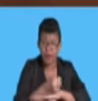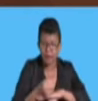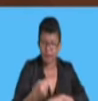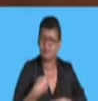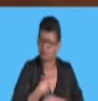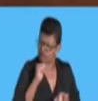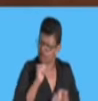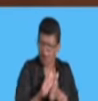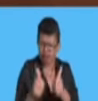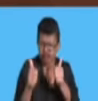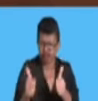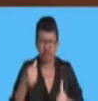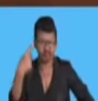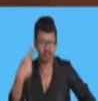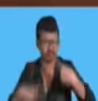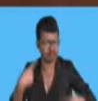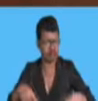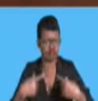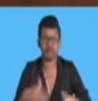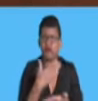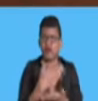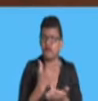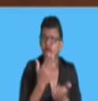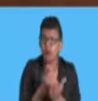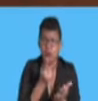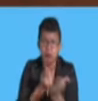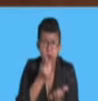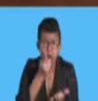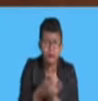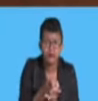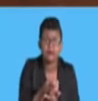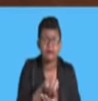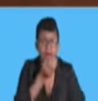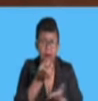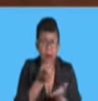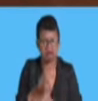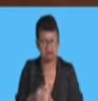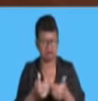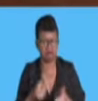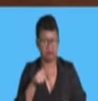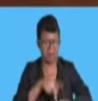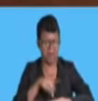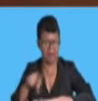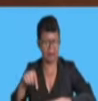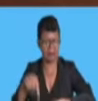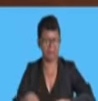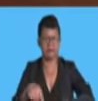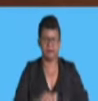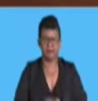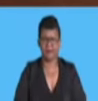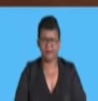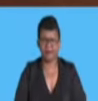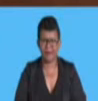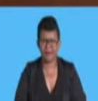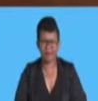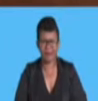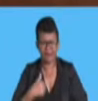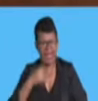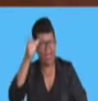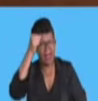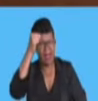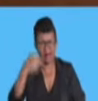truth in this august House. I strongly believe also, Madam Speaker, that the low voter turnout emanates from the